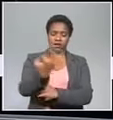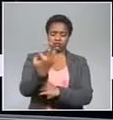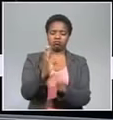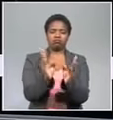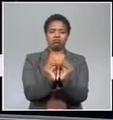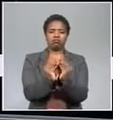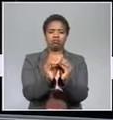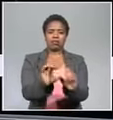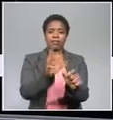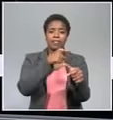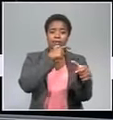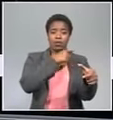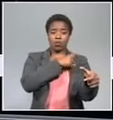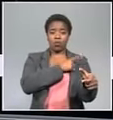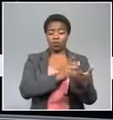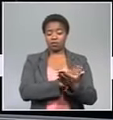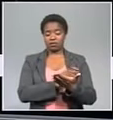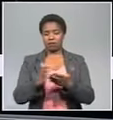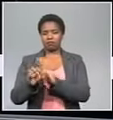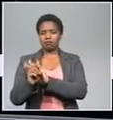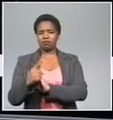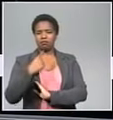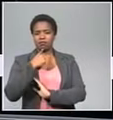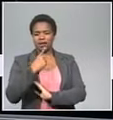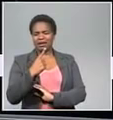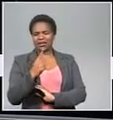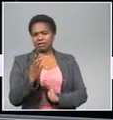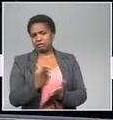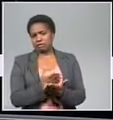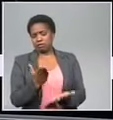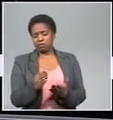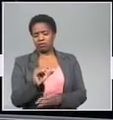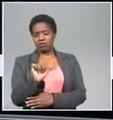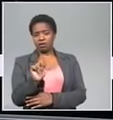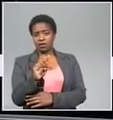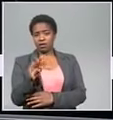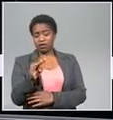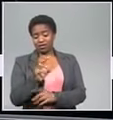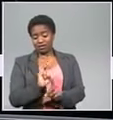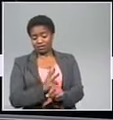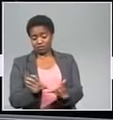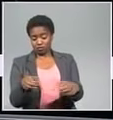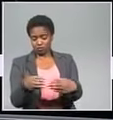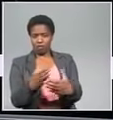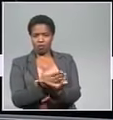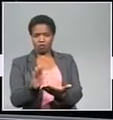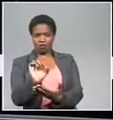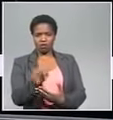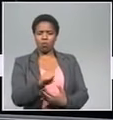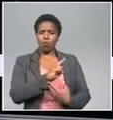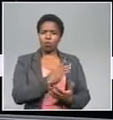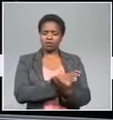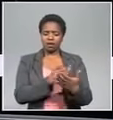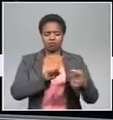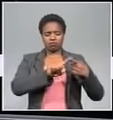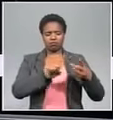His comments come after some media reports suggested there was a move to disband the commission after calls for senior members cited in the